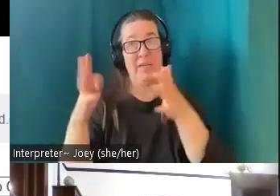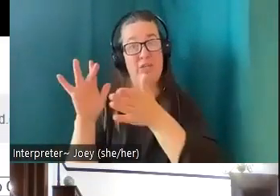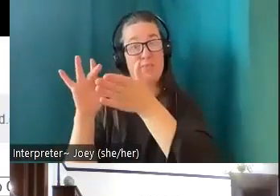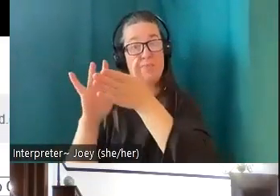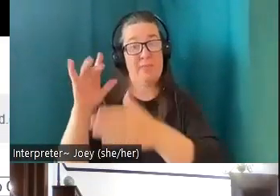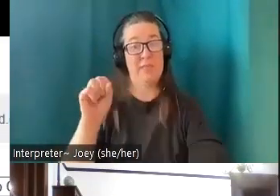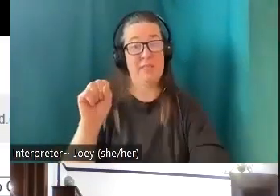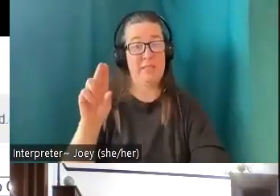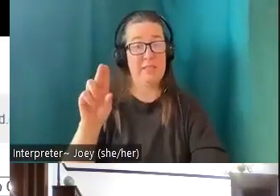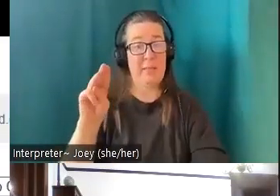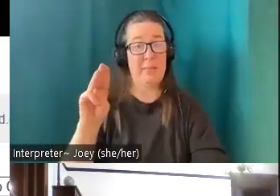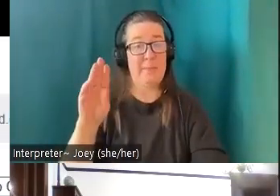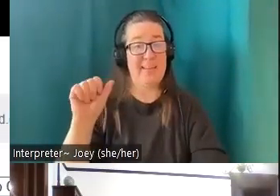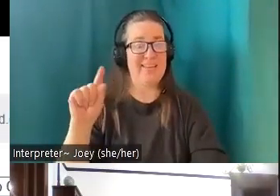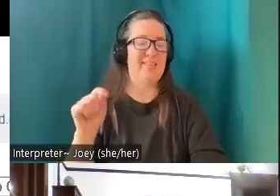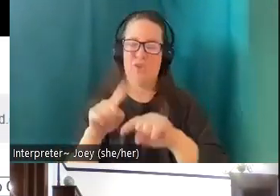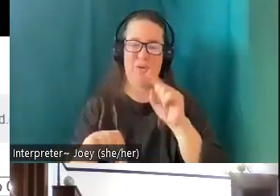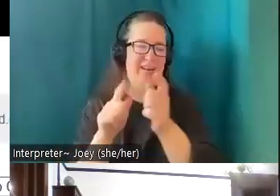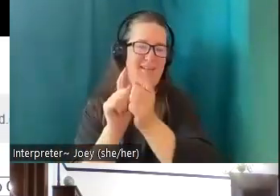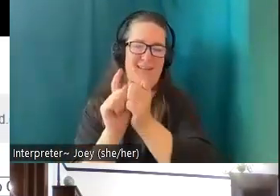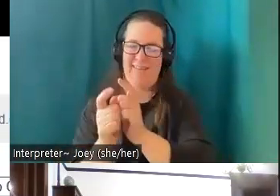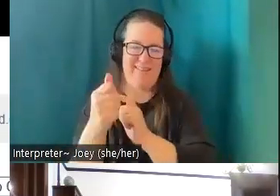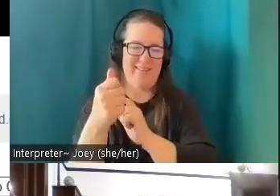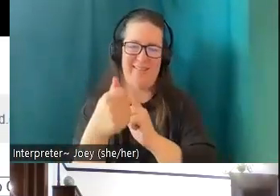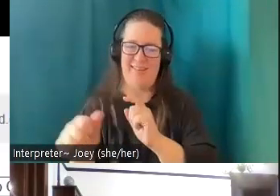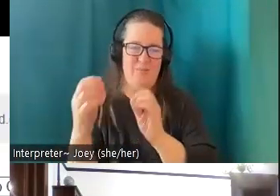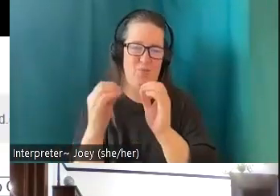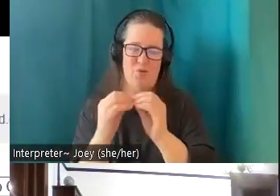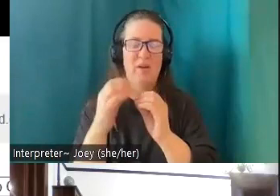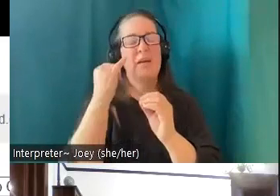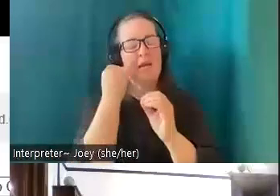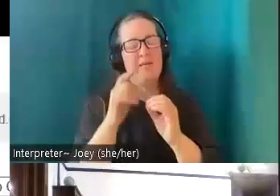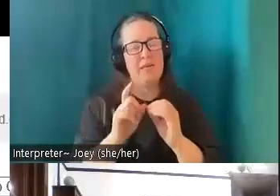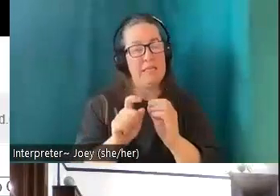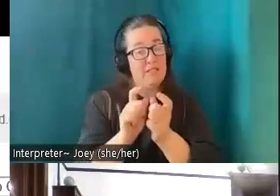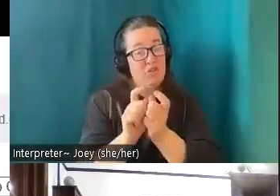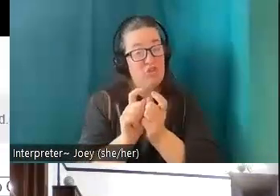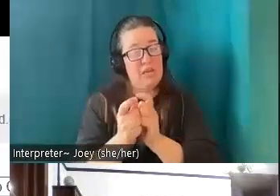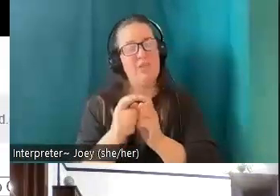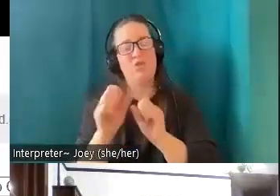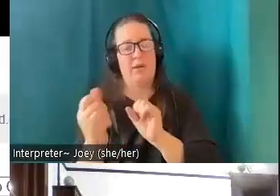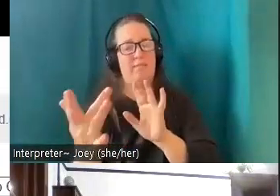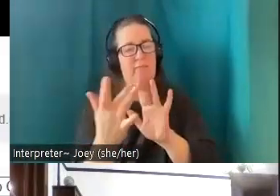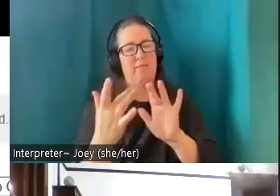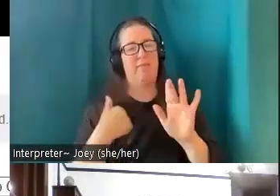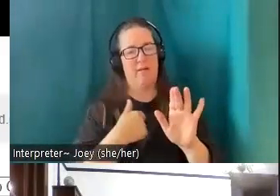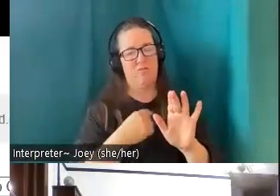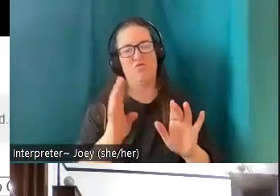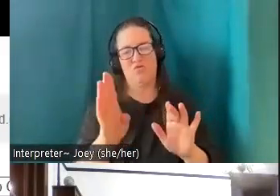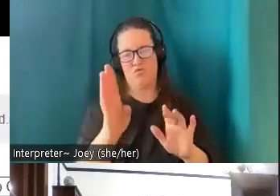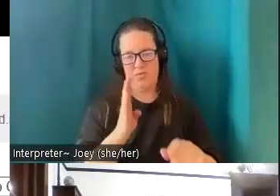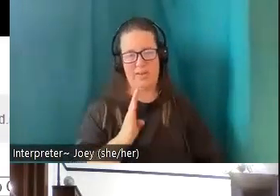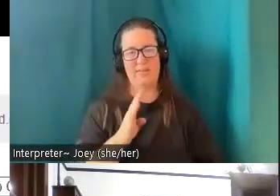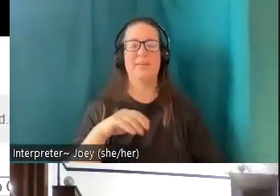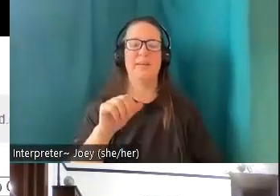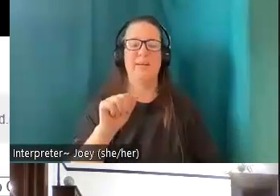if you need to make changes, you can contact us directly at accelerator@artsfund.org and let us know if you need to make changes.